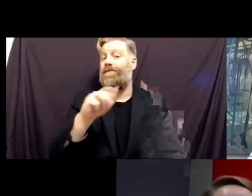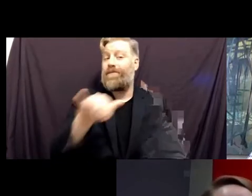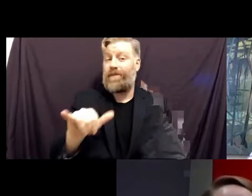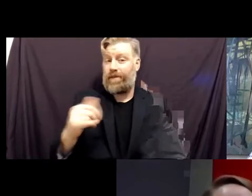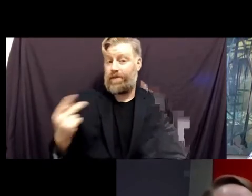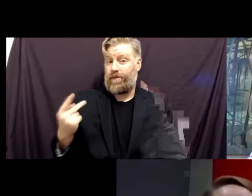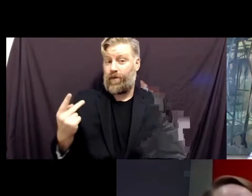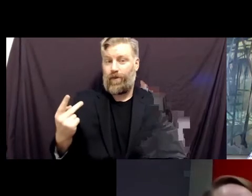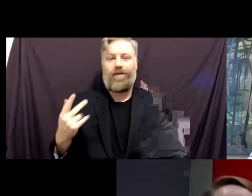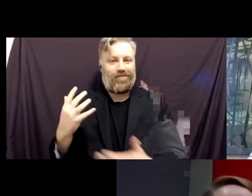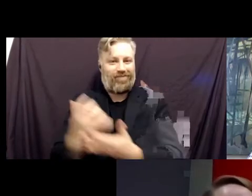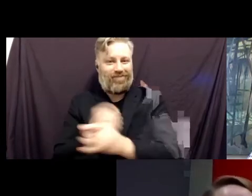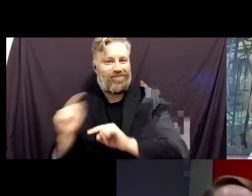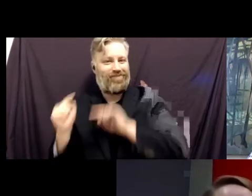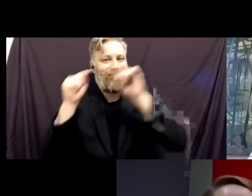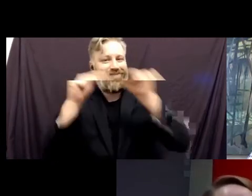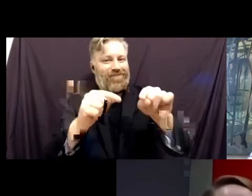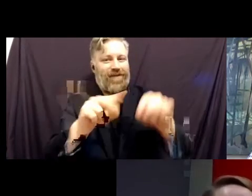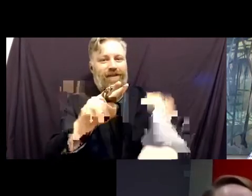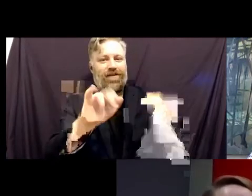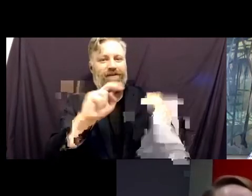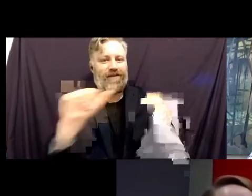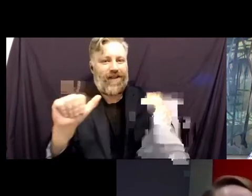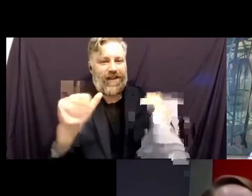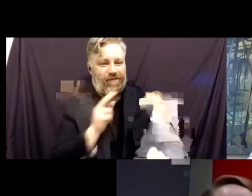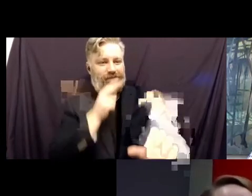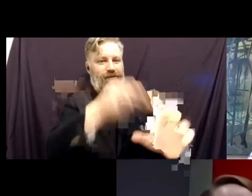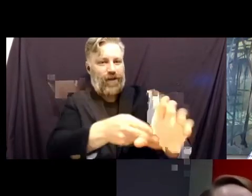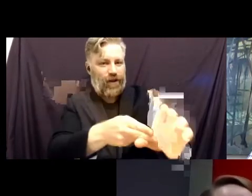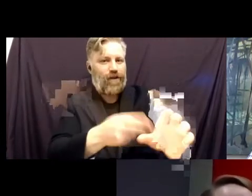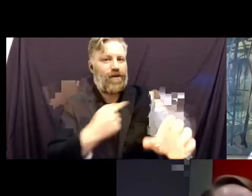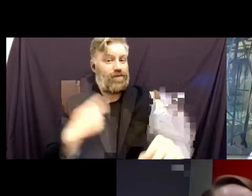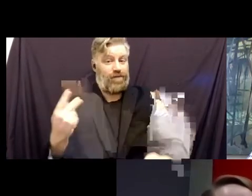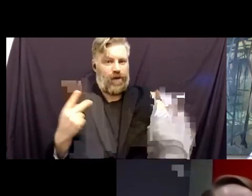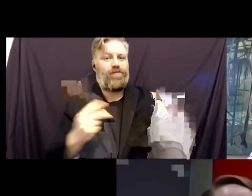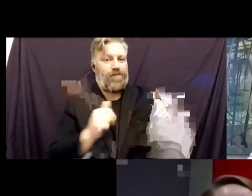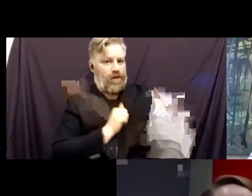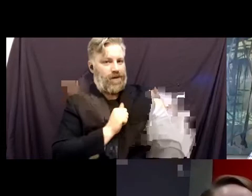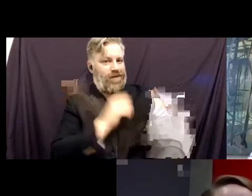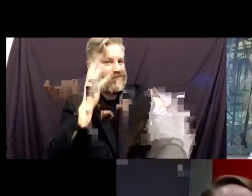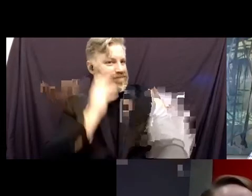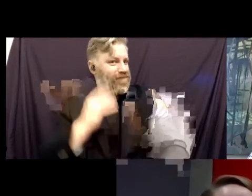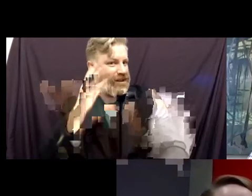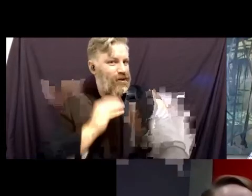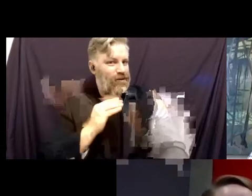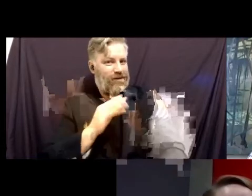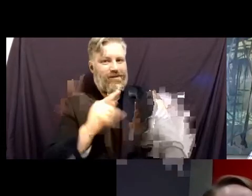Vienna and join in and experience the Zero Project Conference in Vienna. And